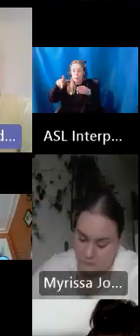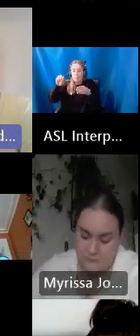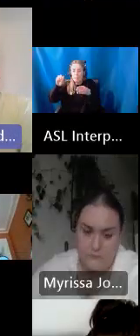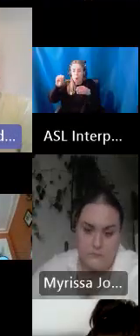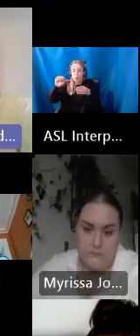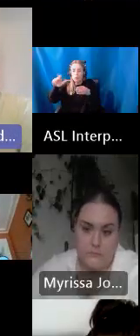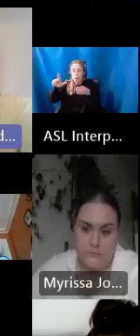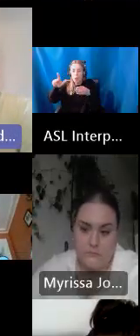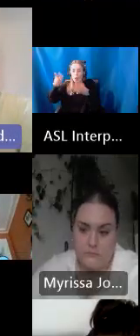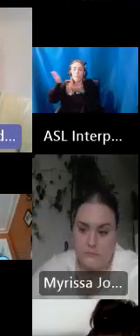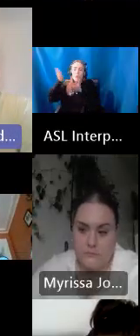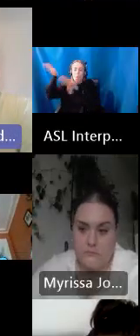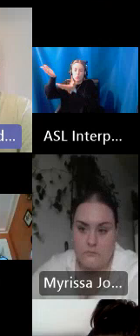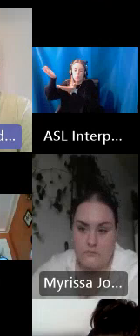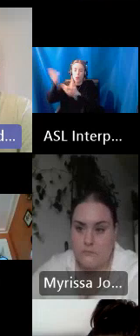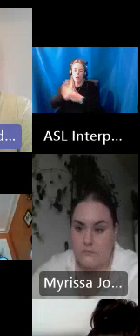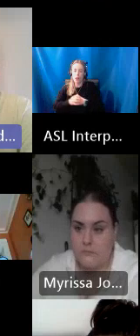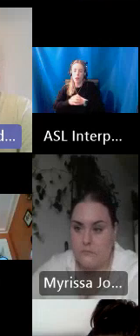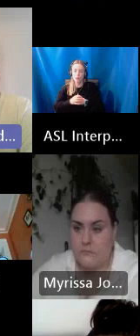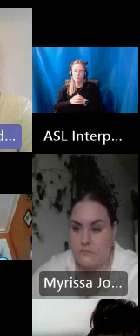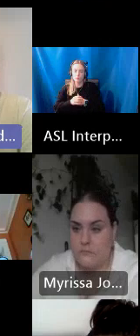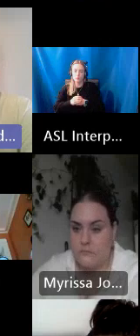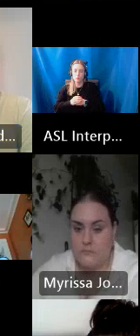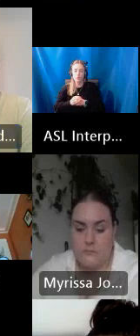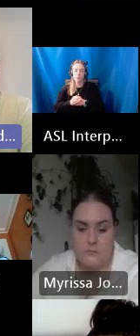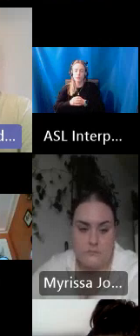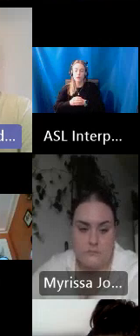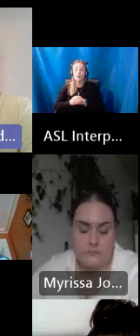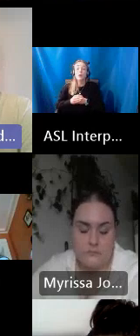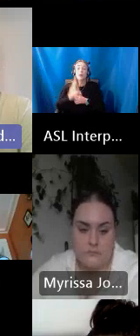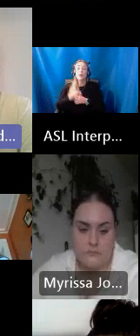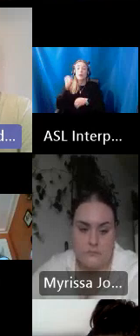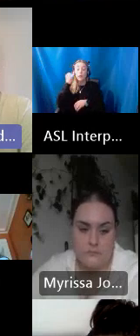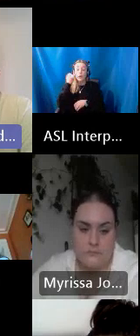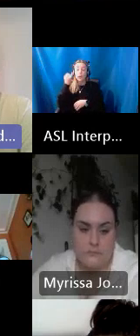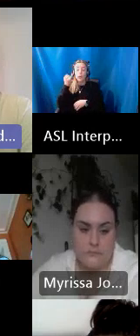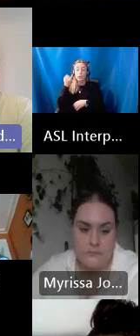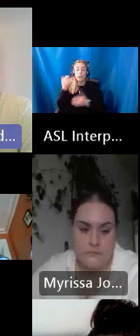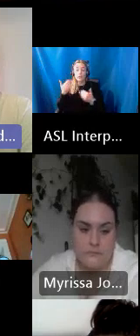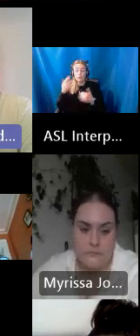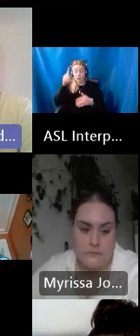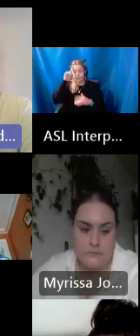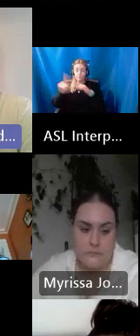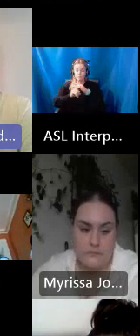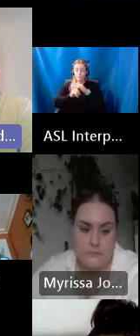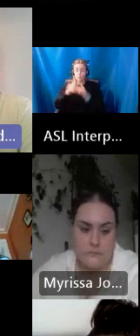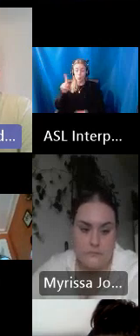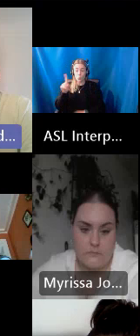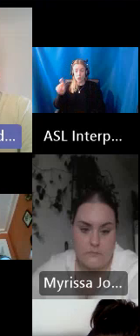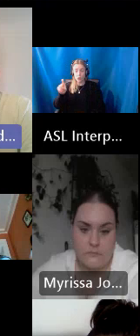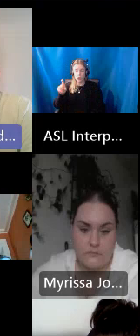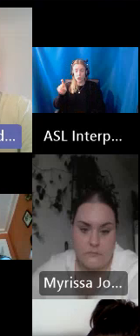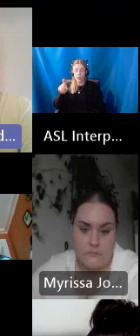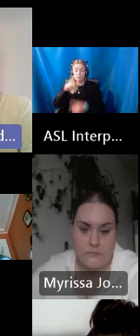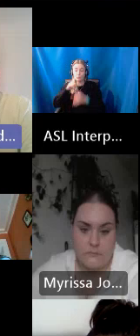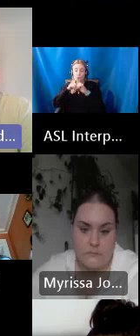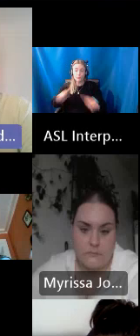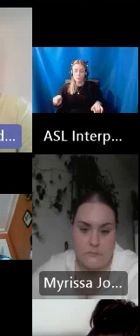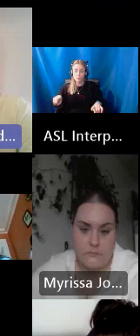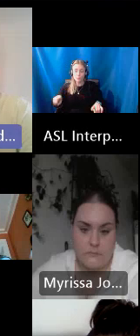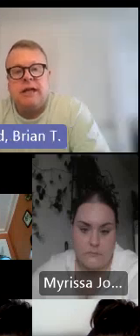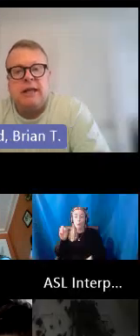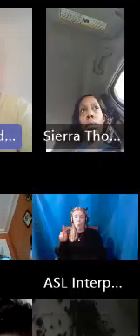see one screen. If you have a question, unmute and ask me, and I'll try to address it. But I want to